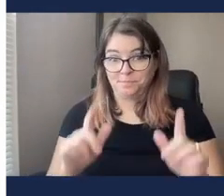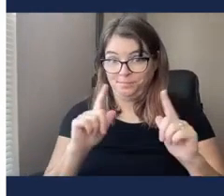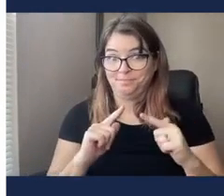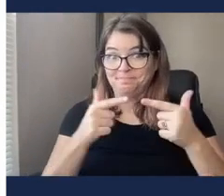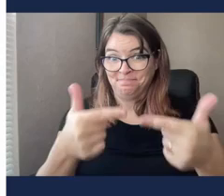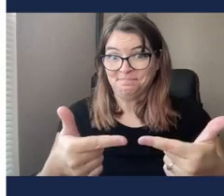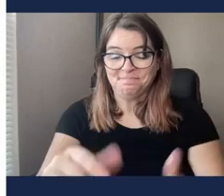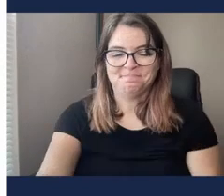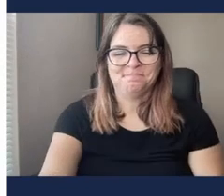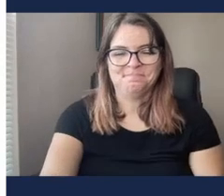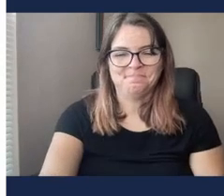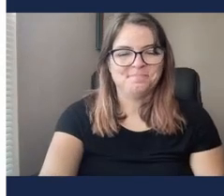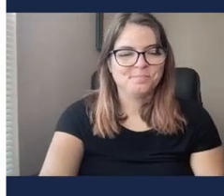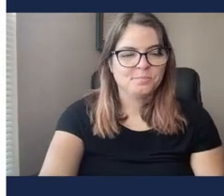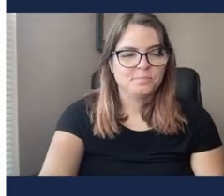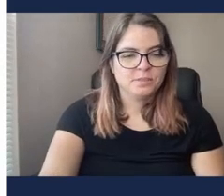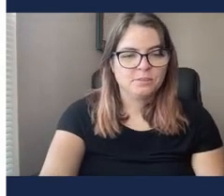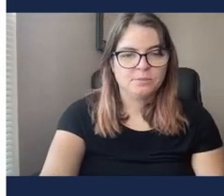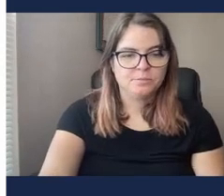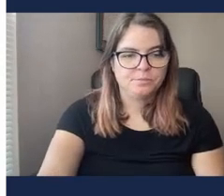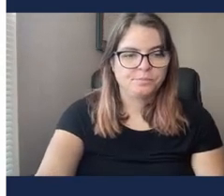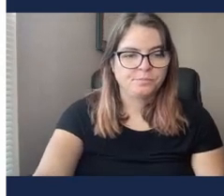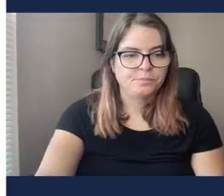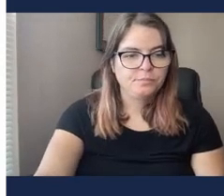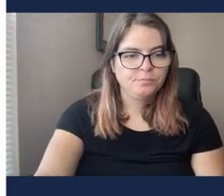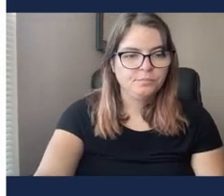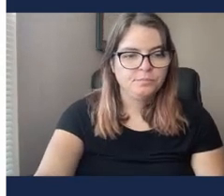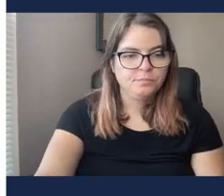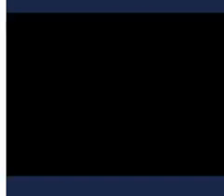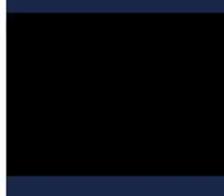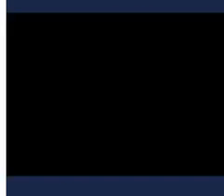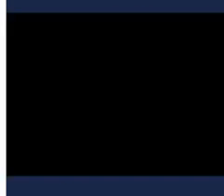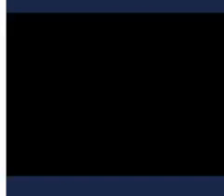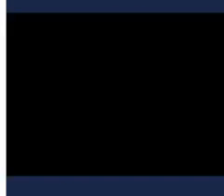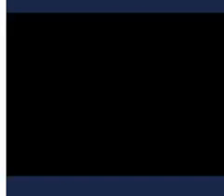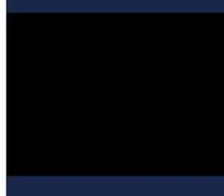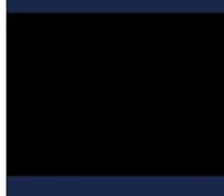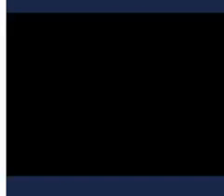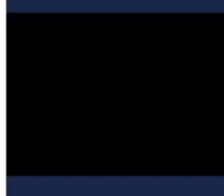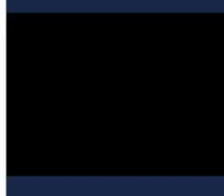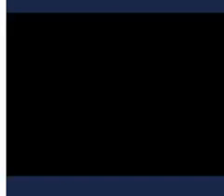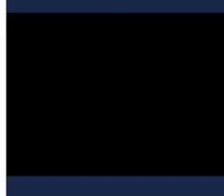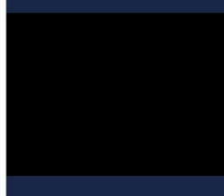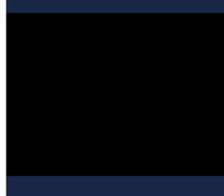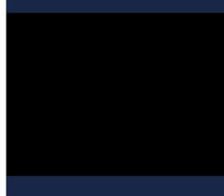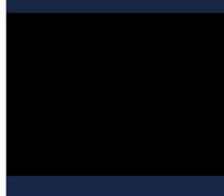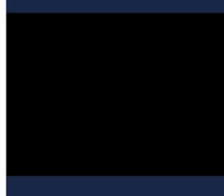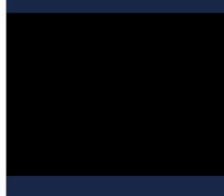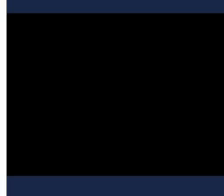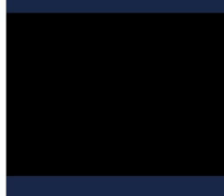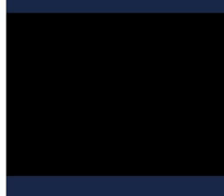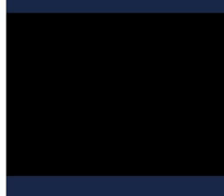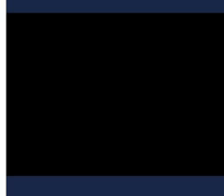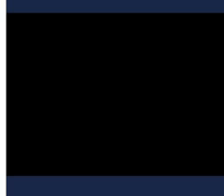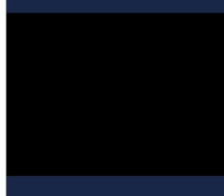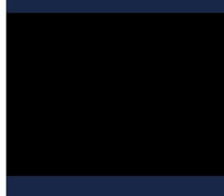fundamental distrust of power is key to why we believe in free speech and why the First Amendment is so important. And the